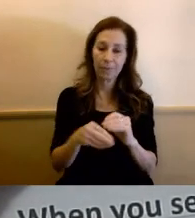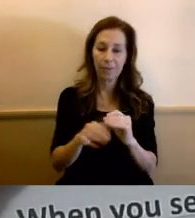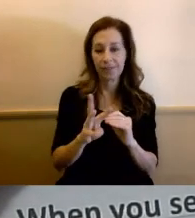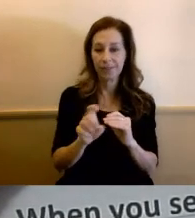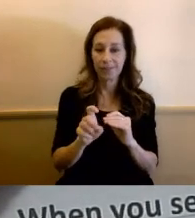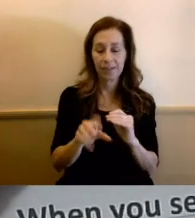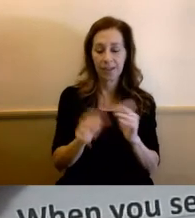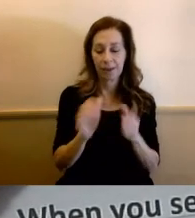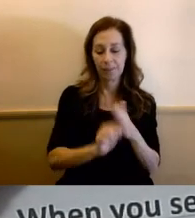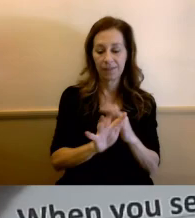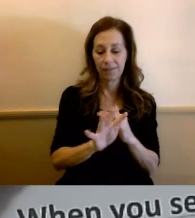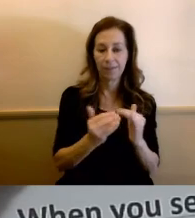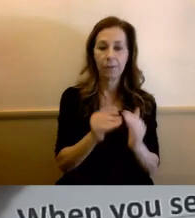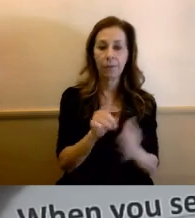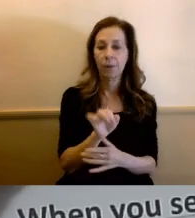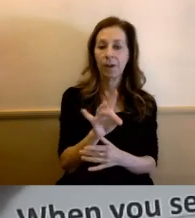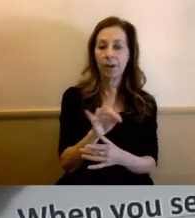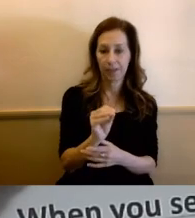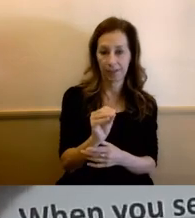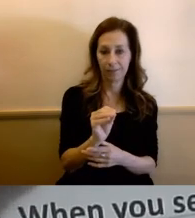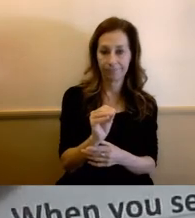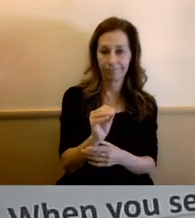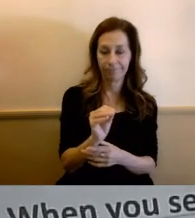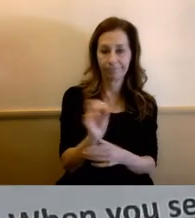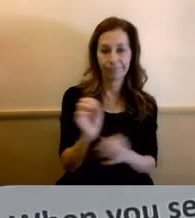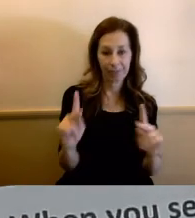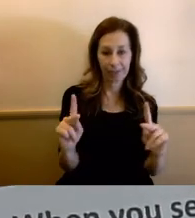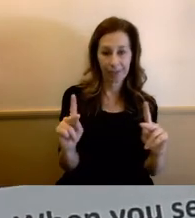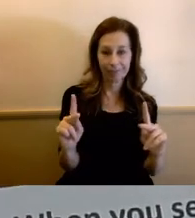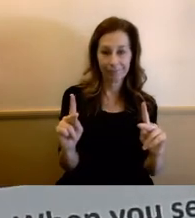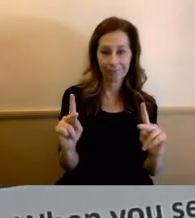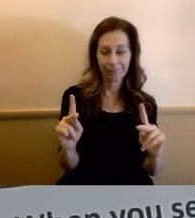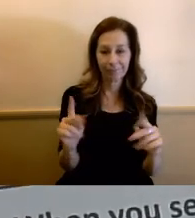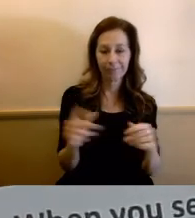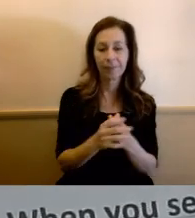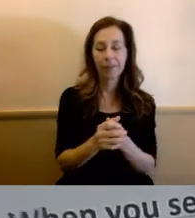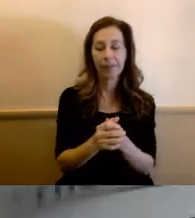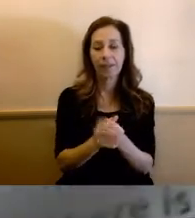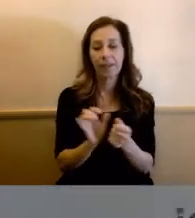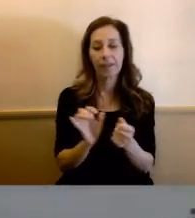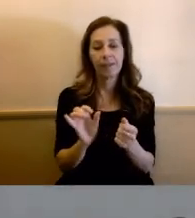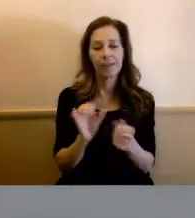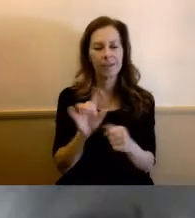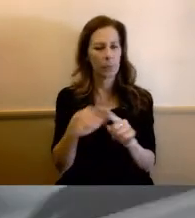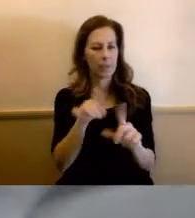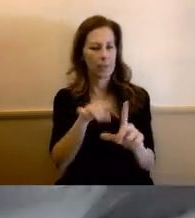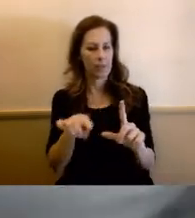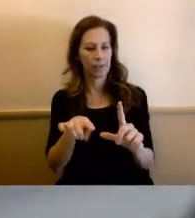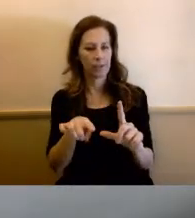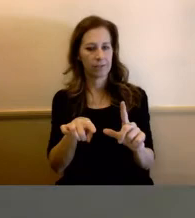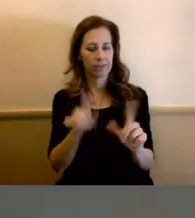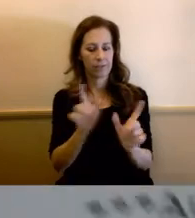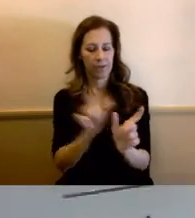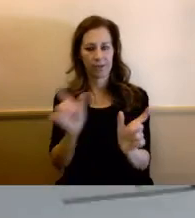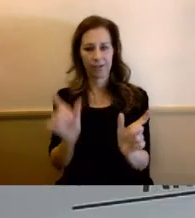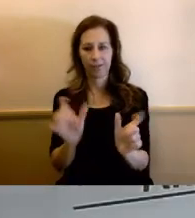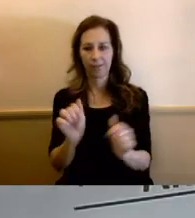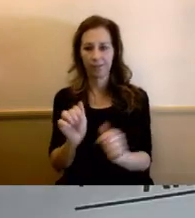180. Okay, so it's just when the angles are adjacent, like this last